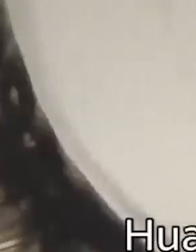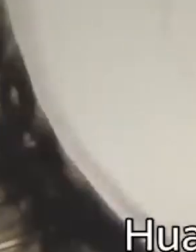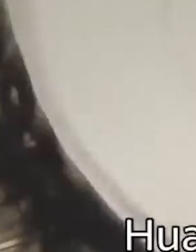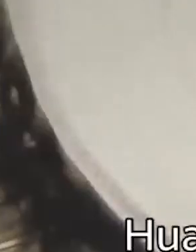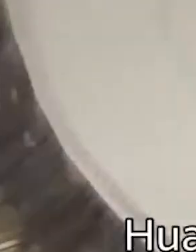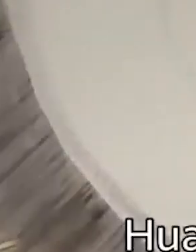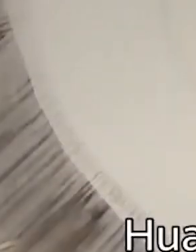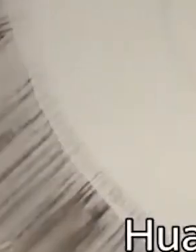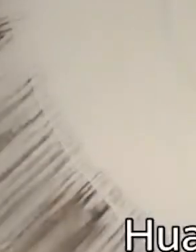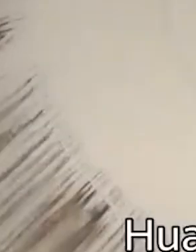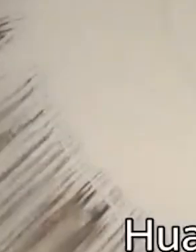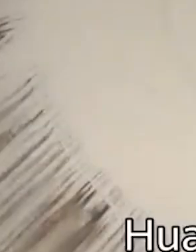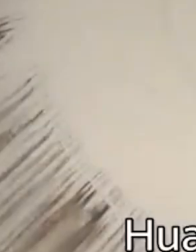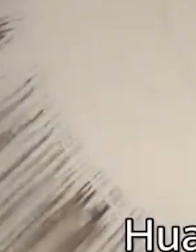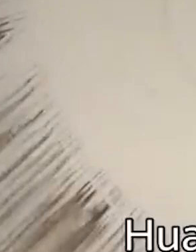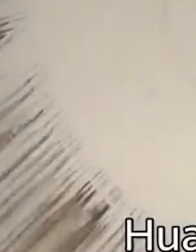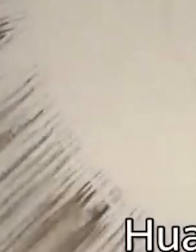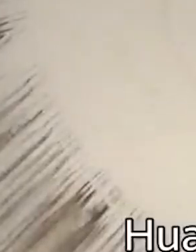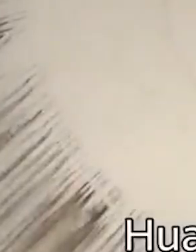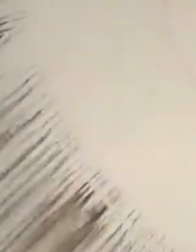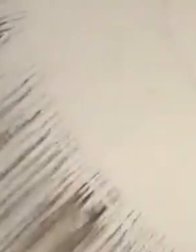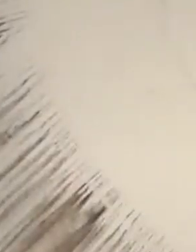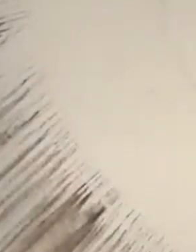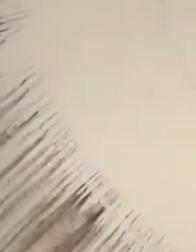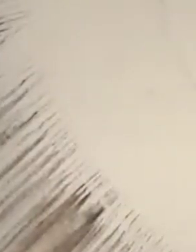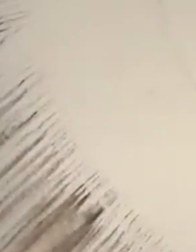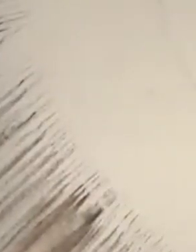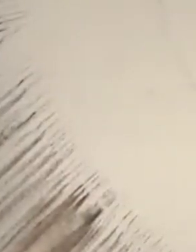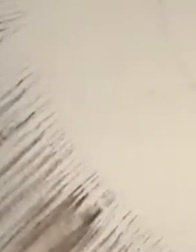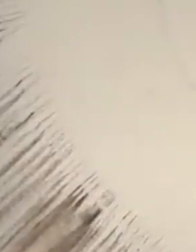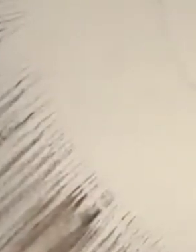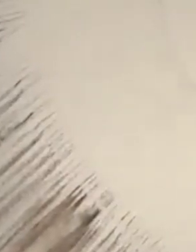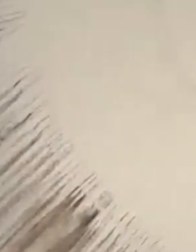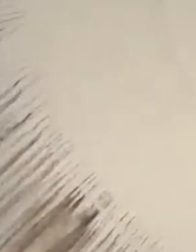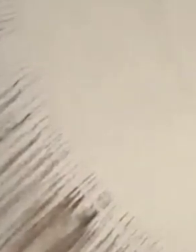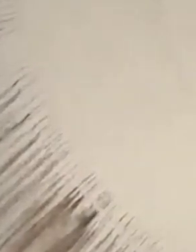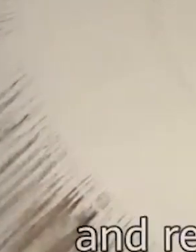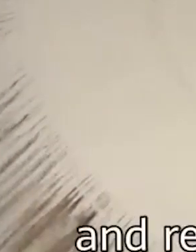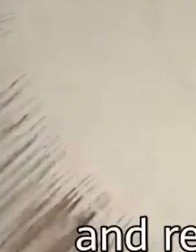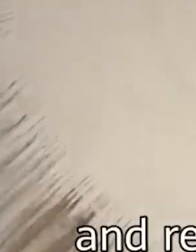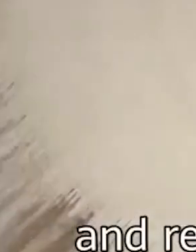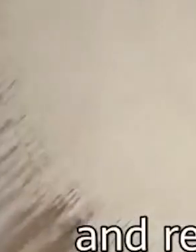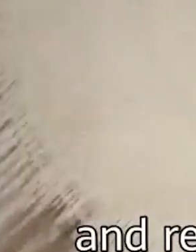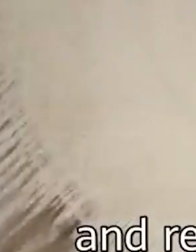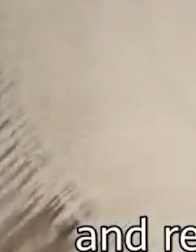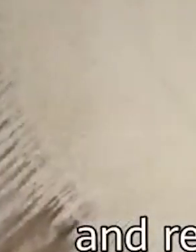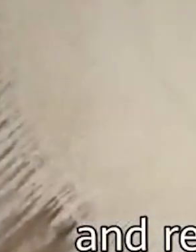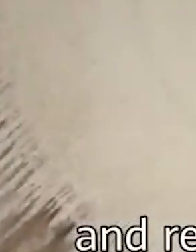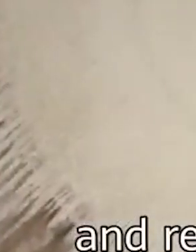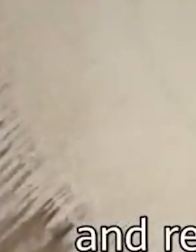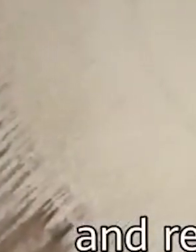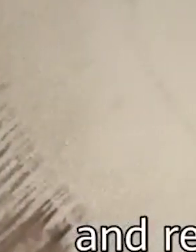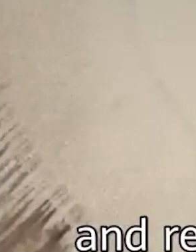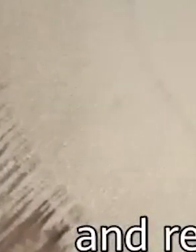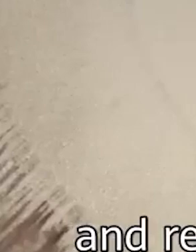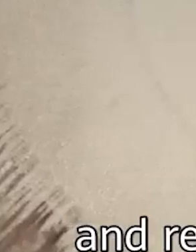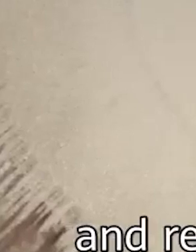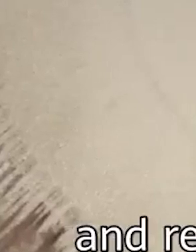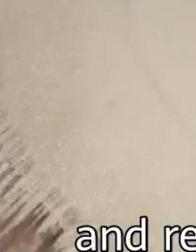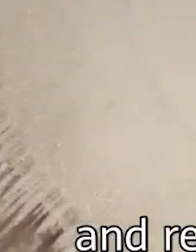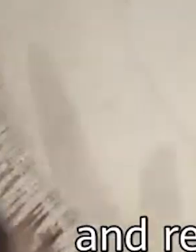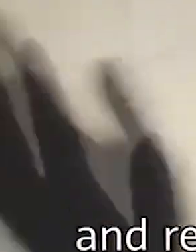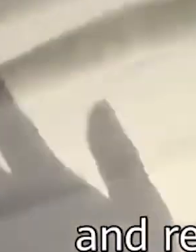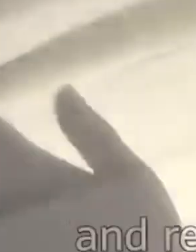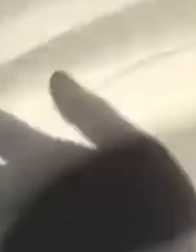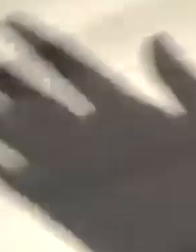Huawei has nearly 2,000 e-waste drop-off locations in 48 countries and regions, and recycles more than 4,500 tons of